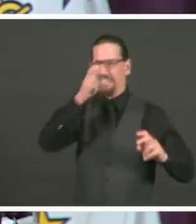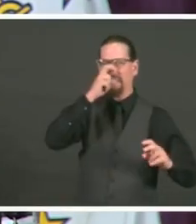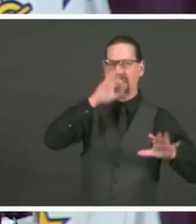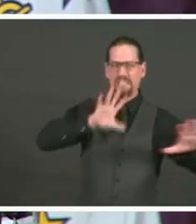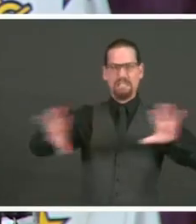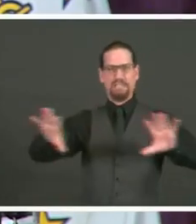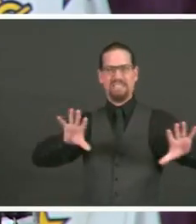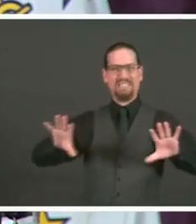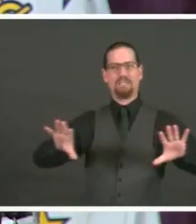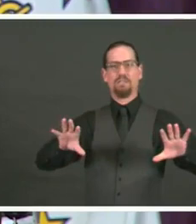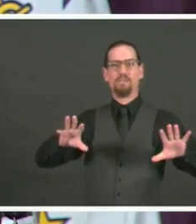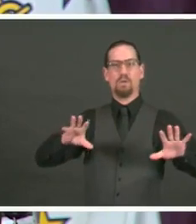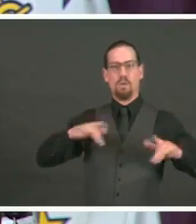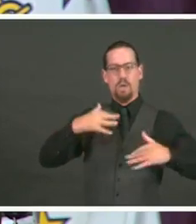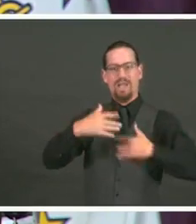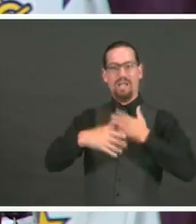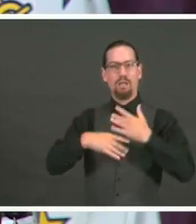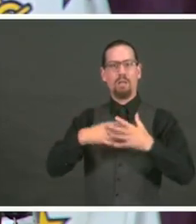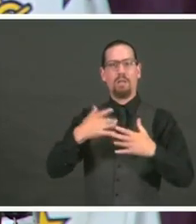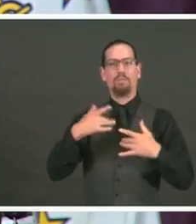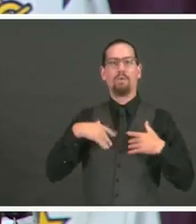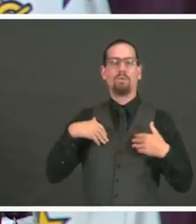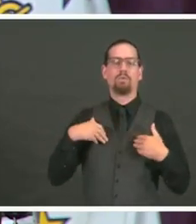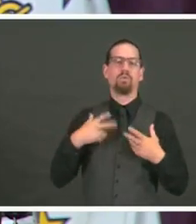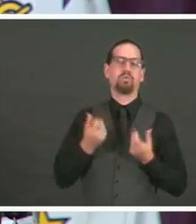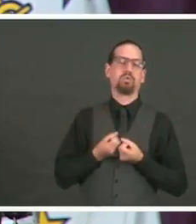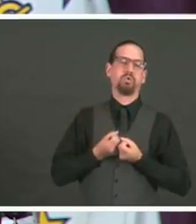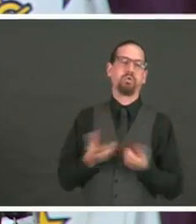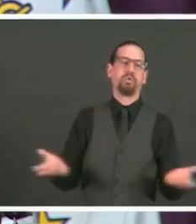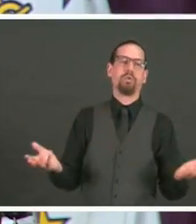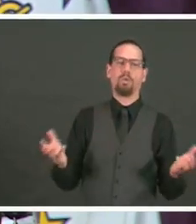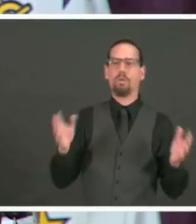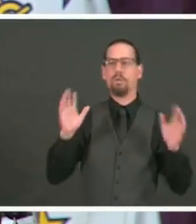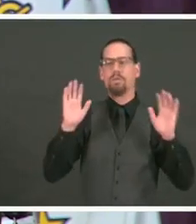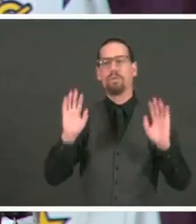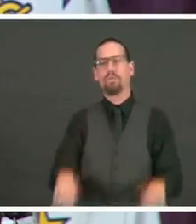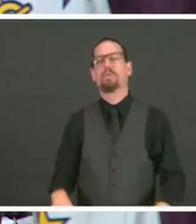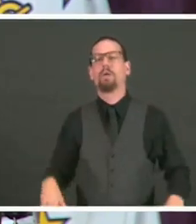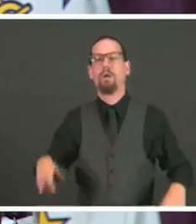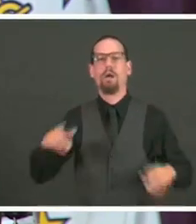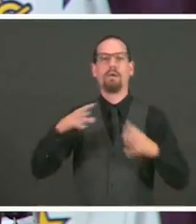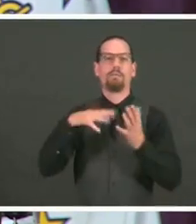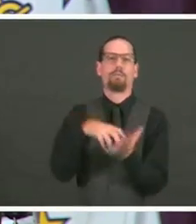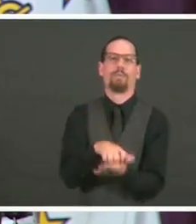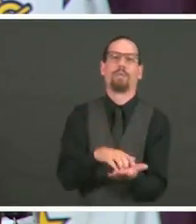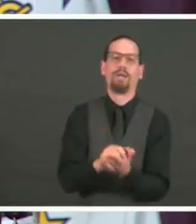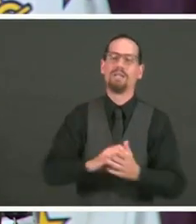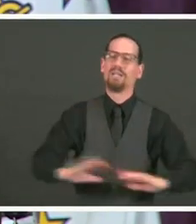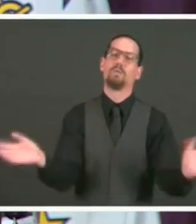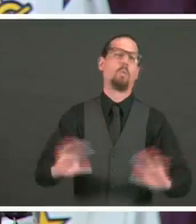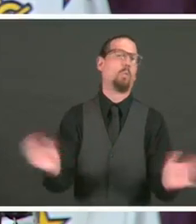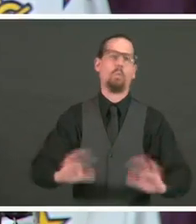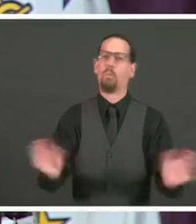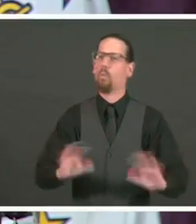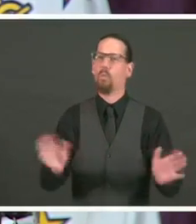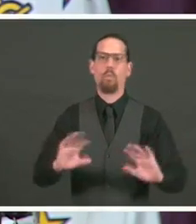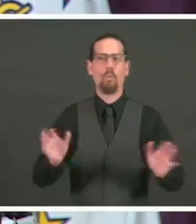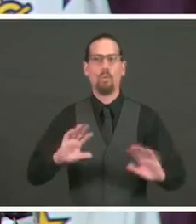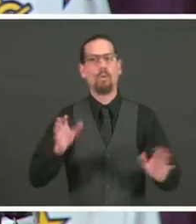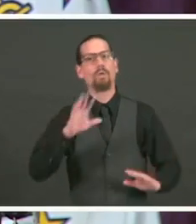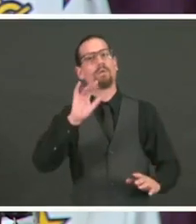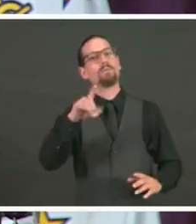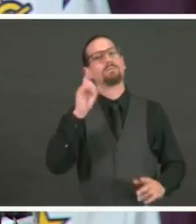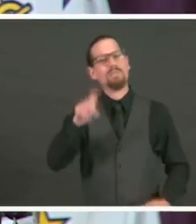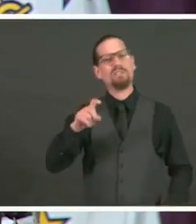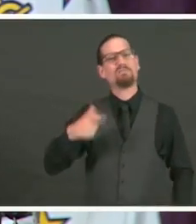point. And I think we have it in us. Have some Rhode Island pride. I do not like seeing us in red